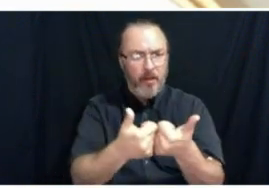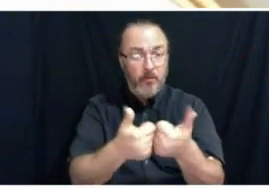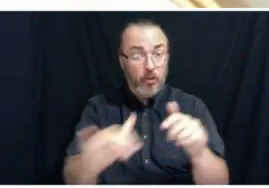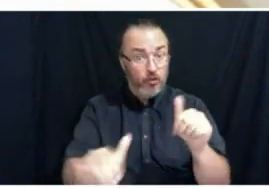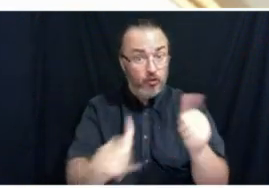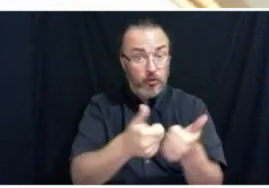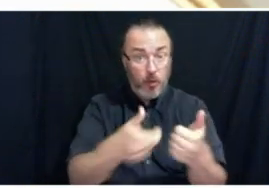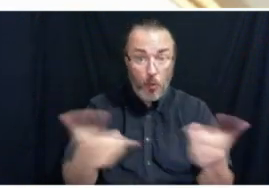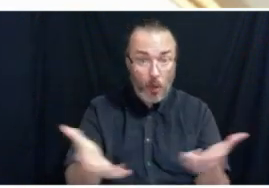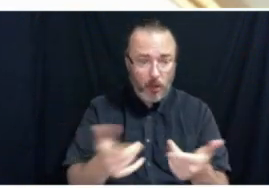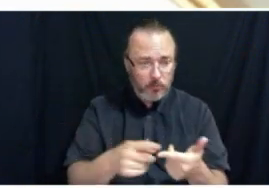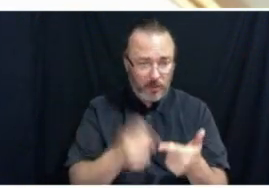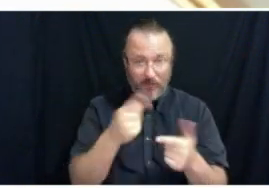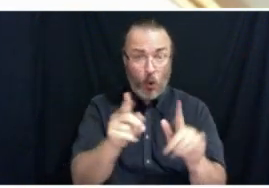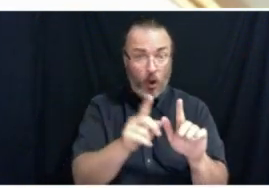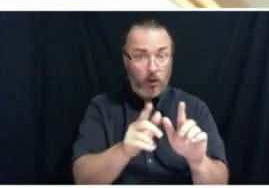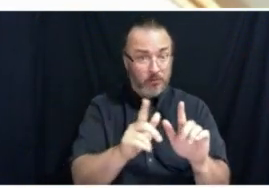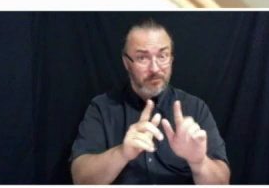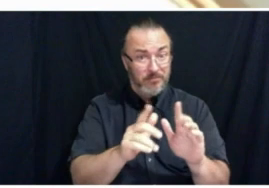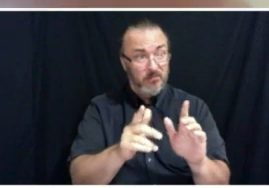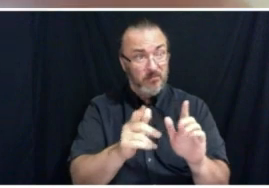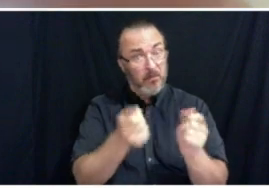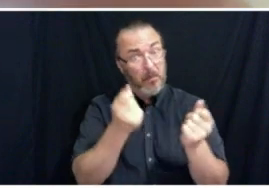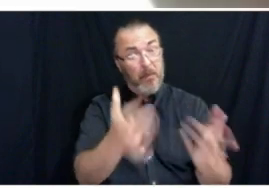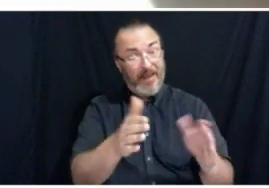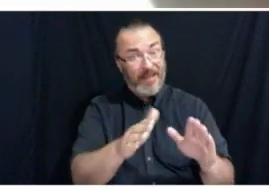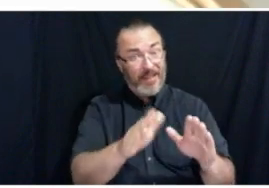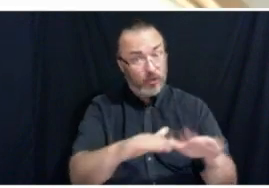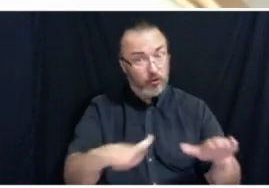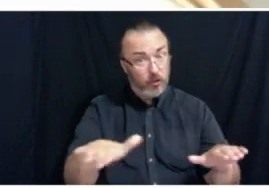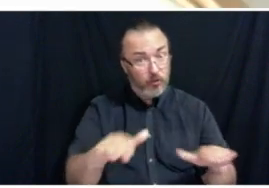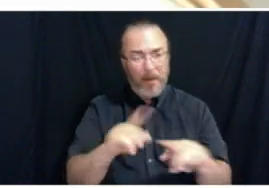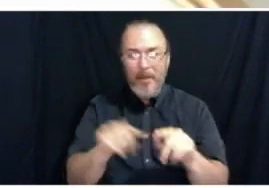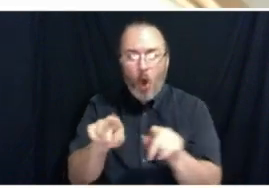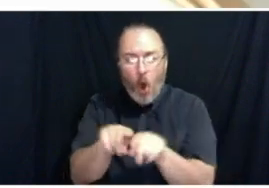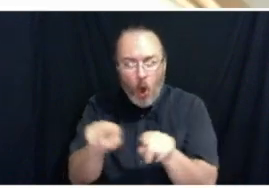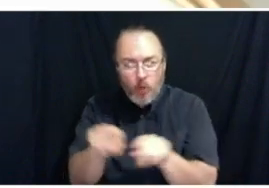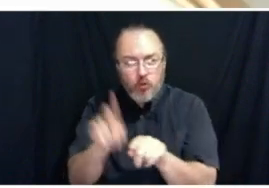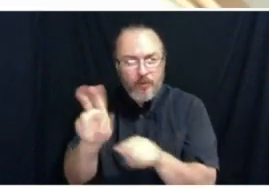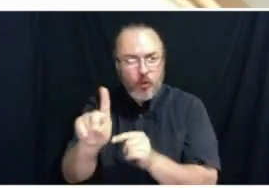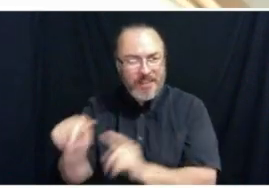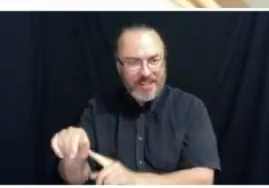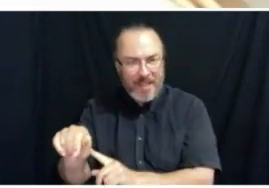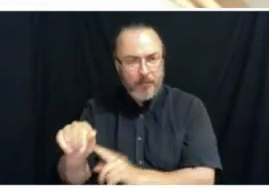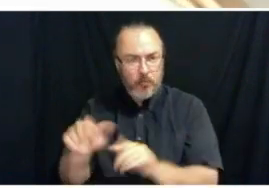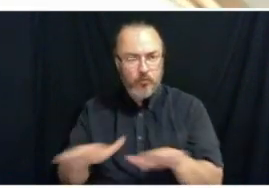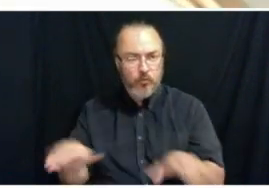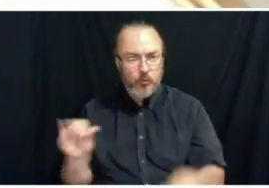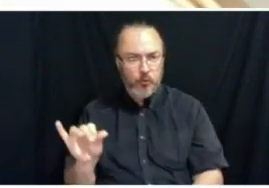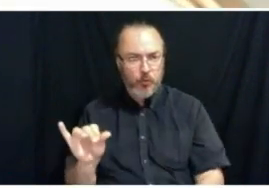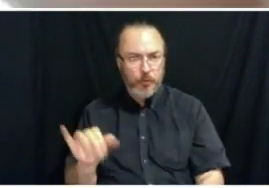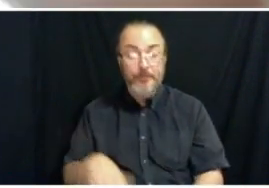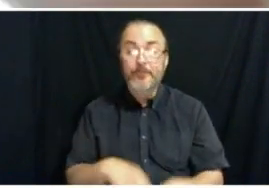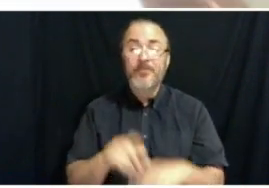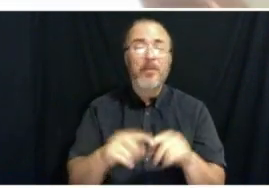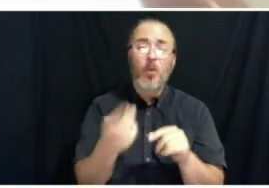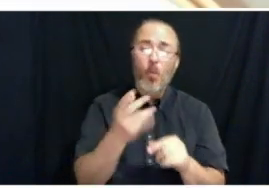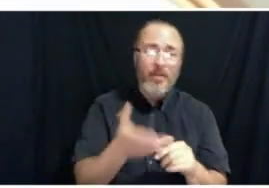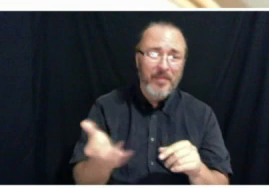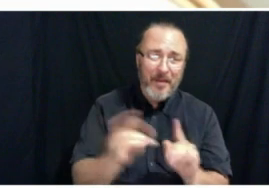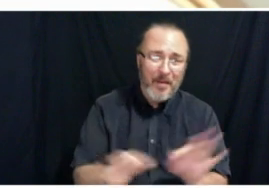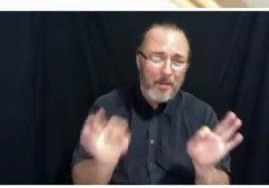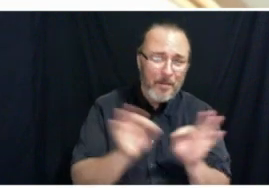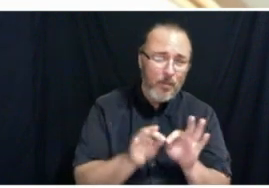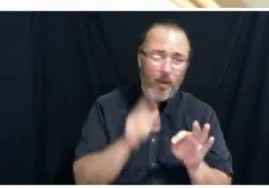of children, but especially for children with multiple vulnerabilities. Before we move on, I want to get into, one thing. Obviously, these are general problems